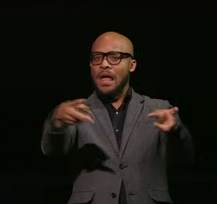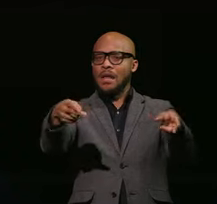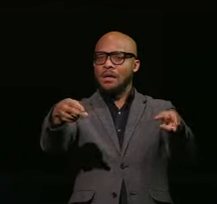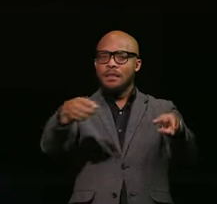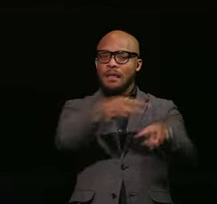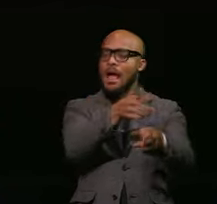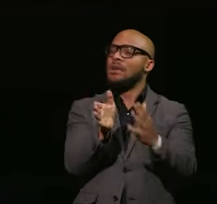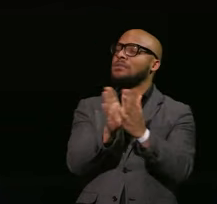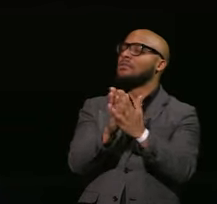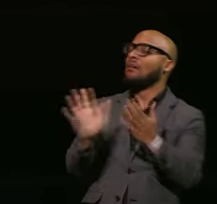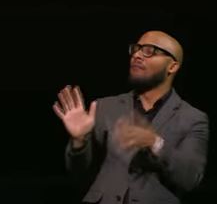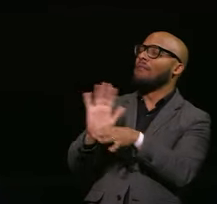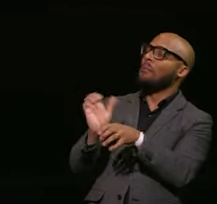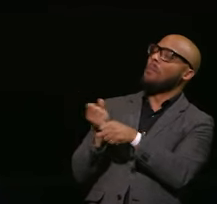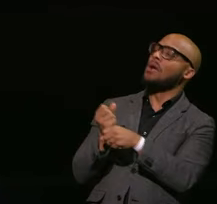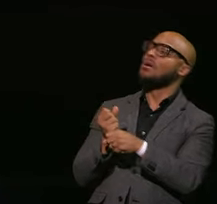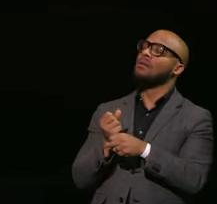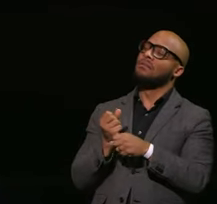Well, you know,